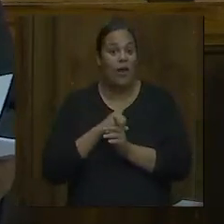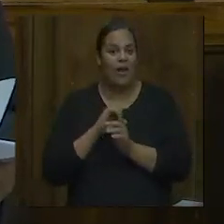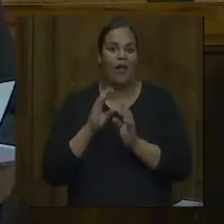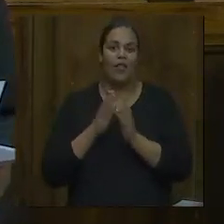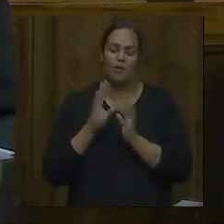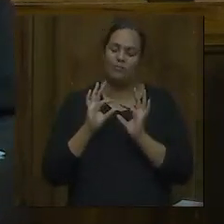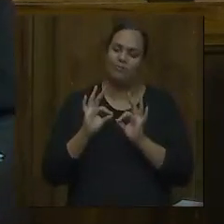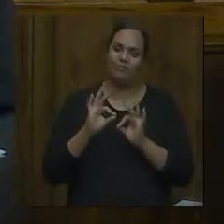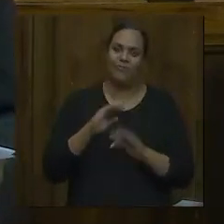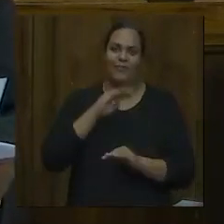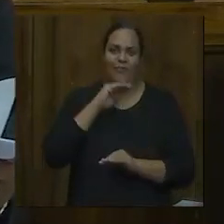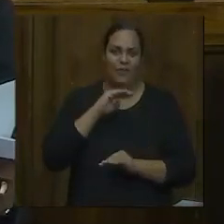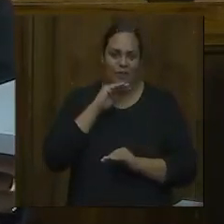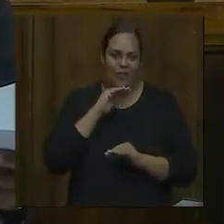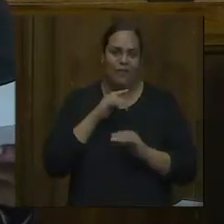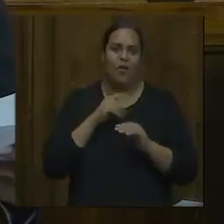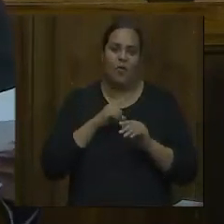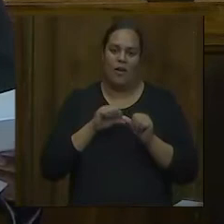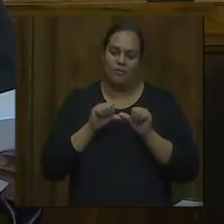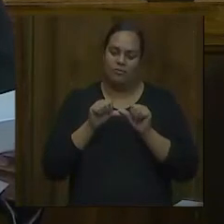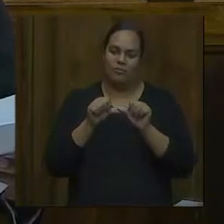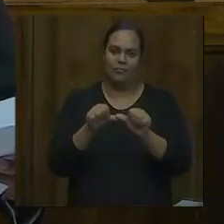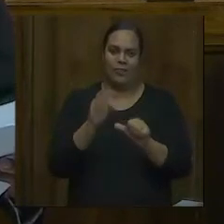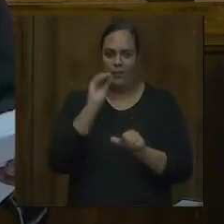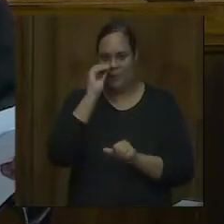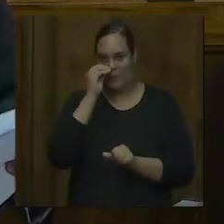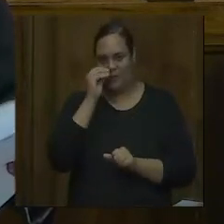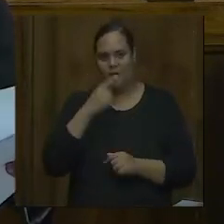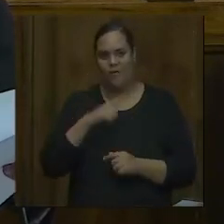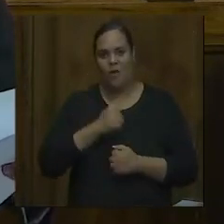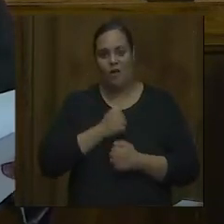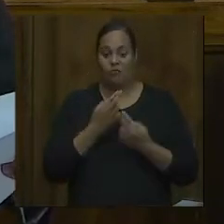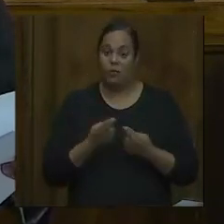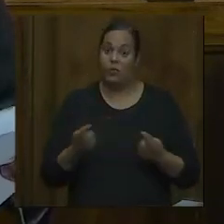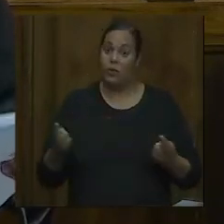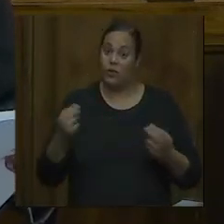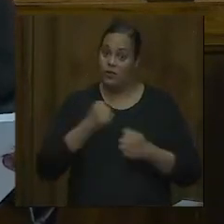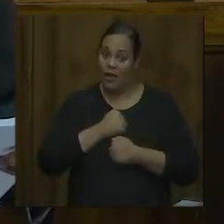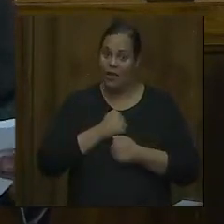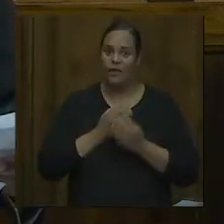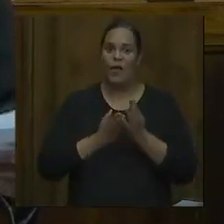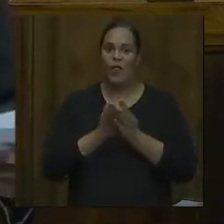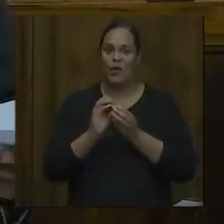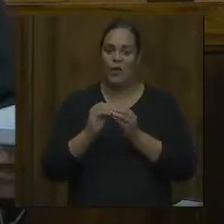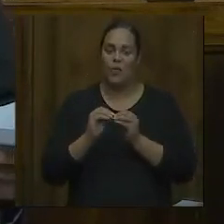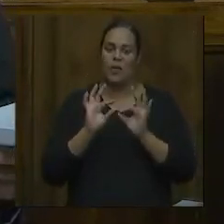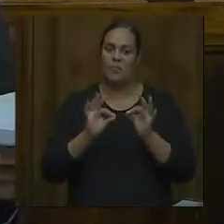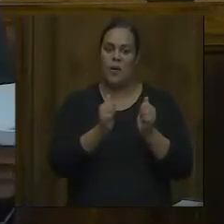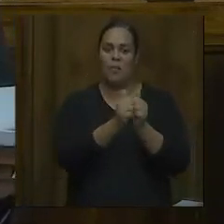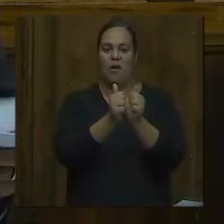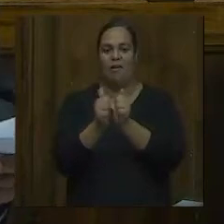effective, efficient, and sustainable use of our resources and through creative